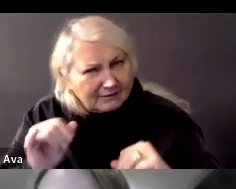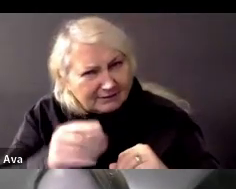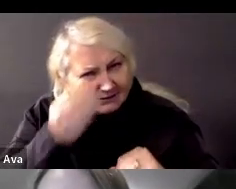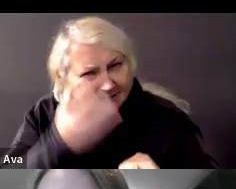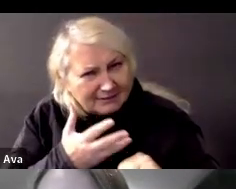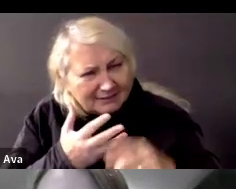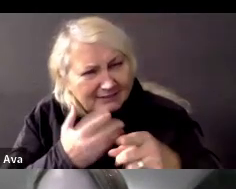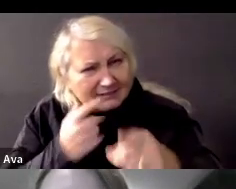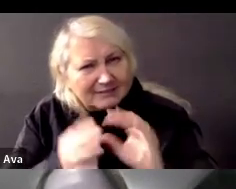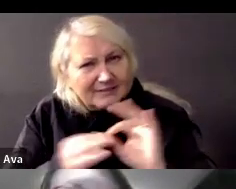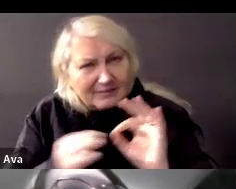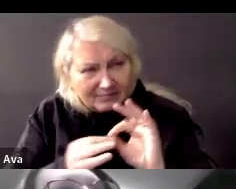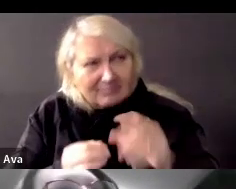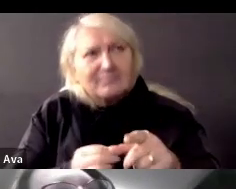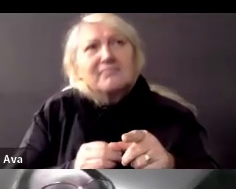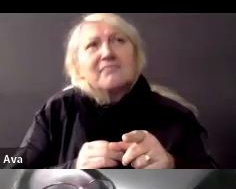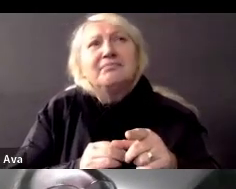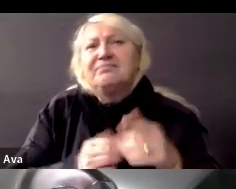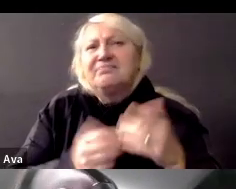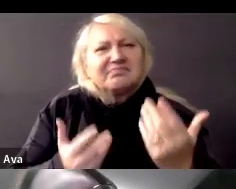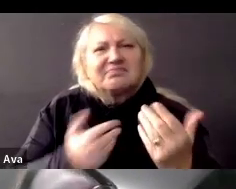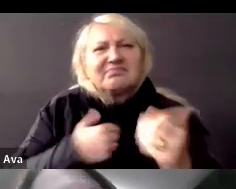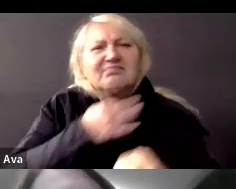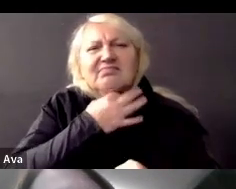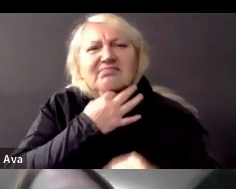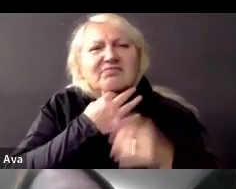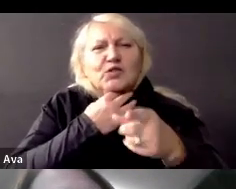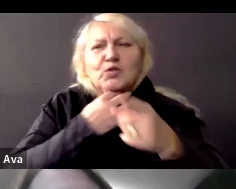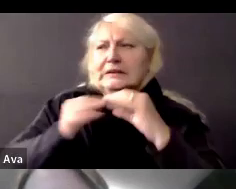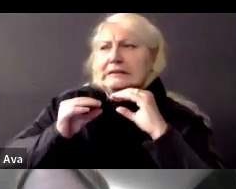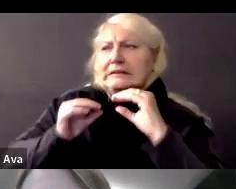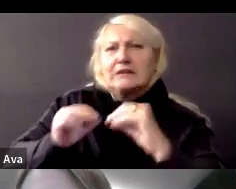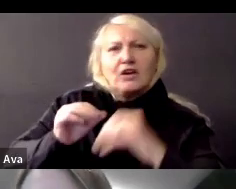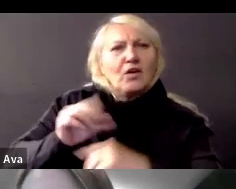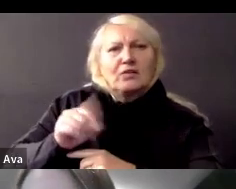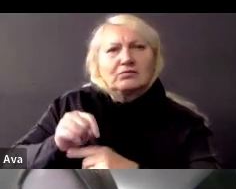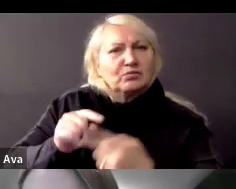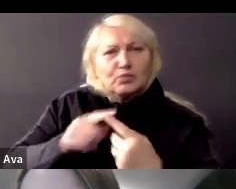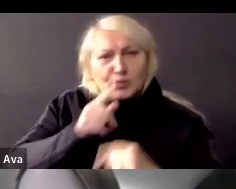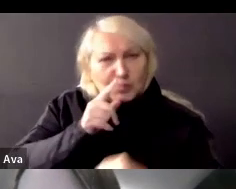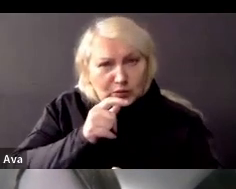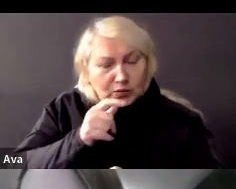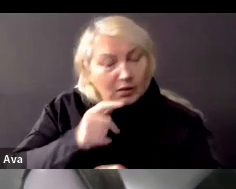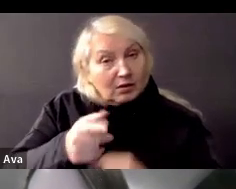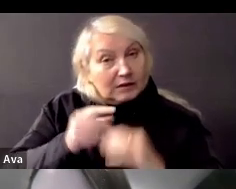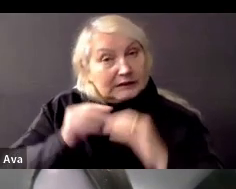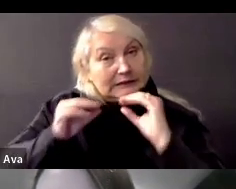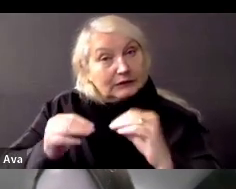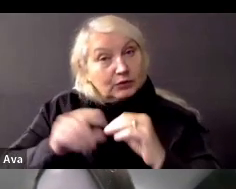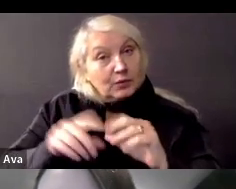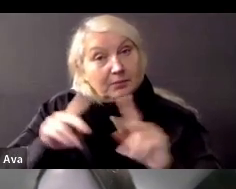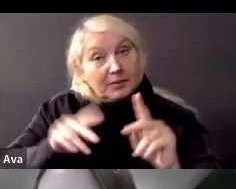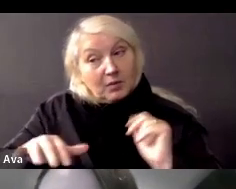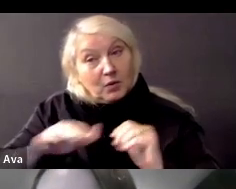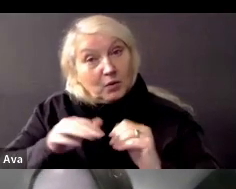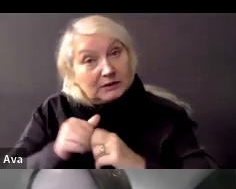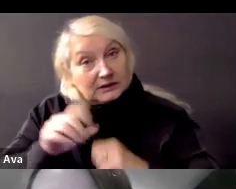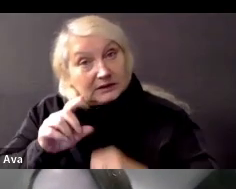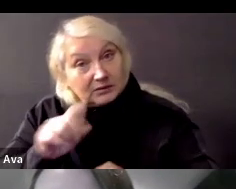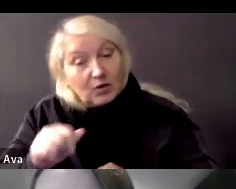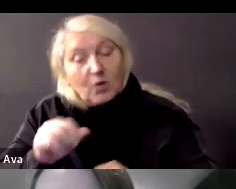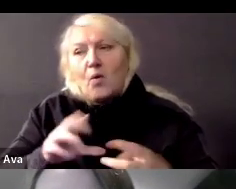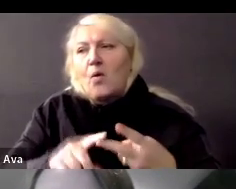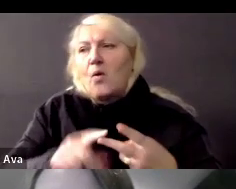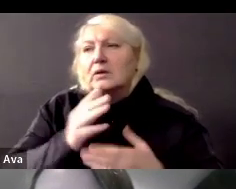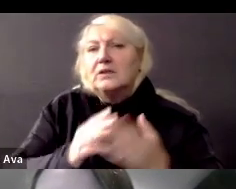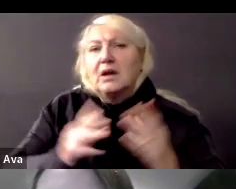So, who do you teach art to? Do you teach art to other people with disabilities, or maybe people who don't identify